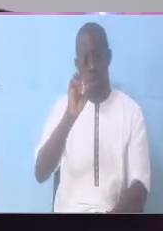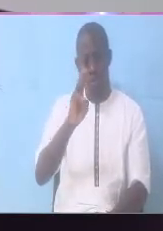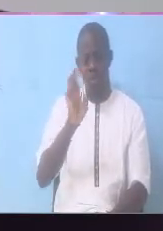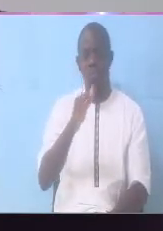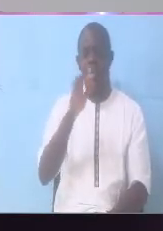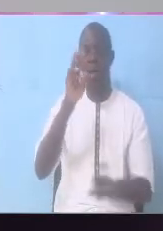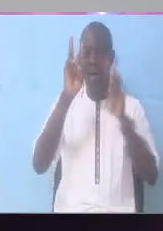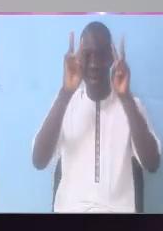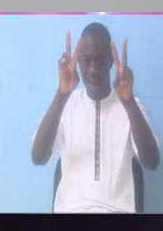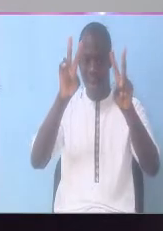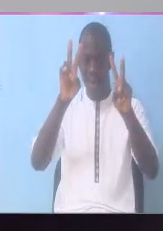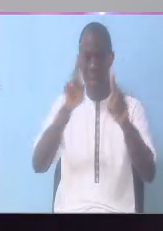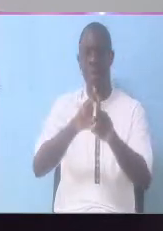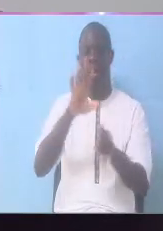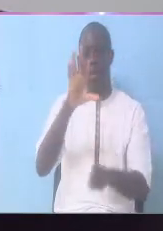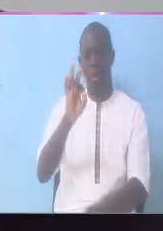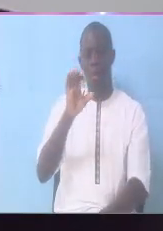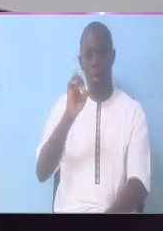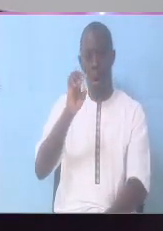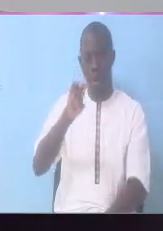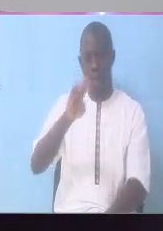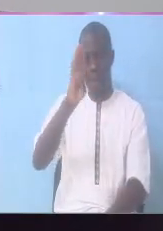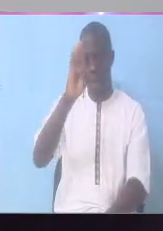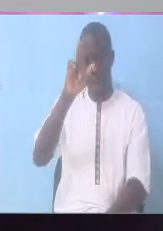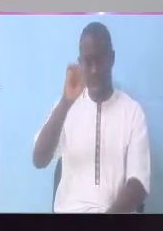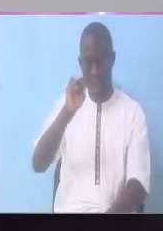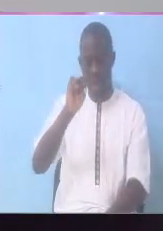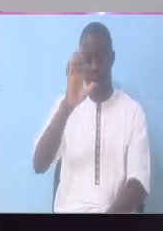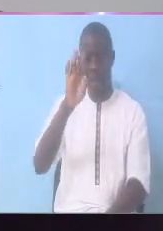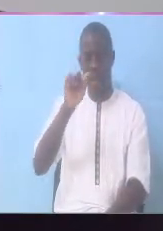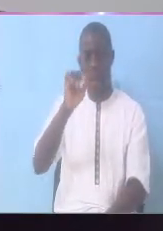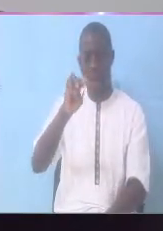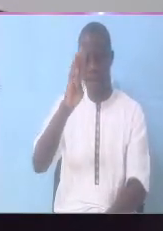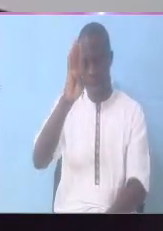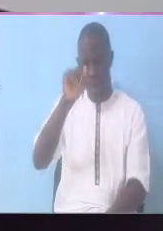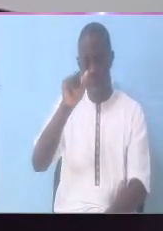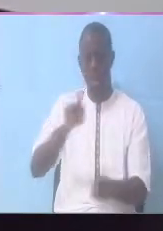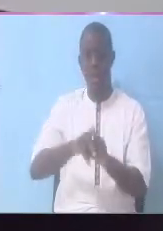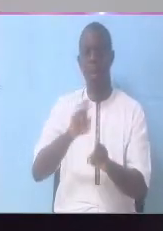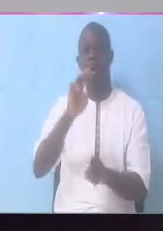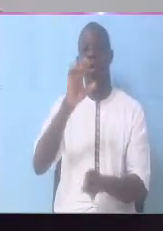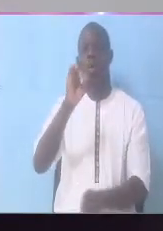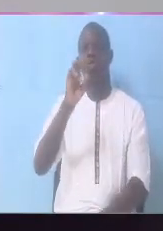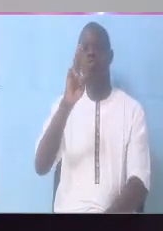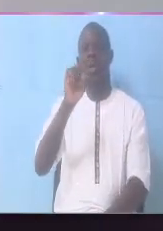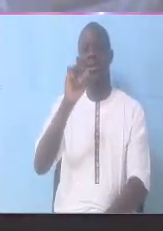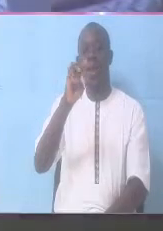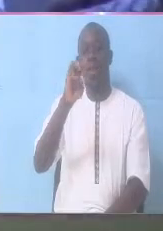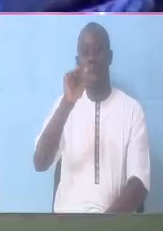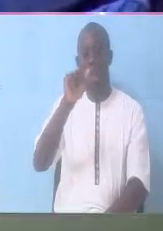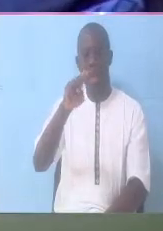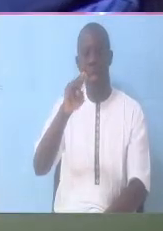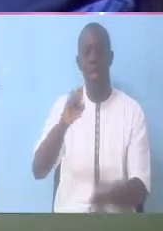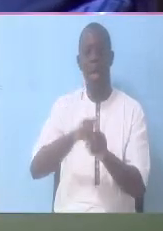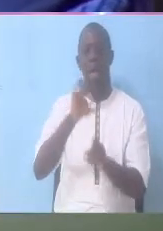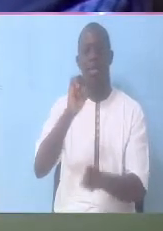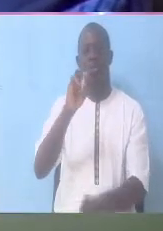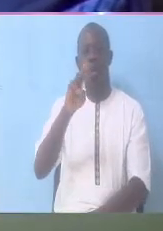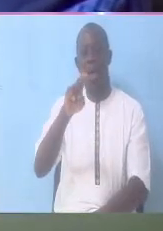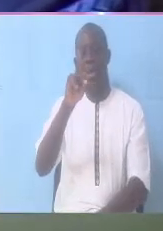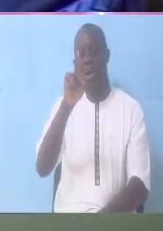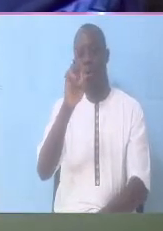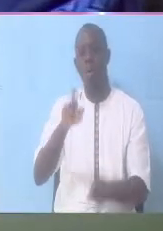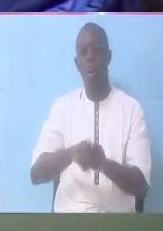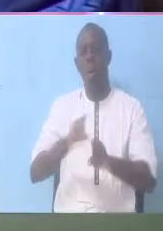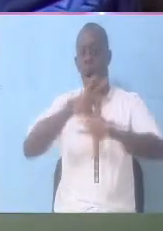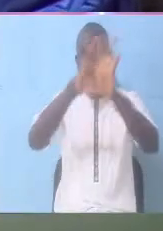Yaya Jammeh, Usman Sonko are all under the same basket. Harry